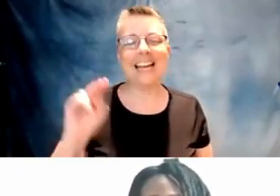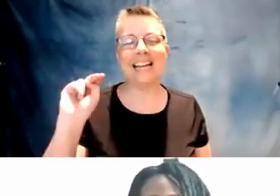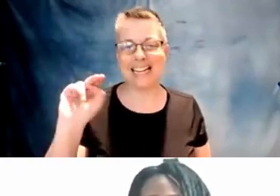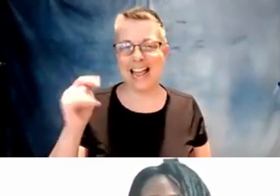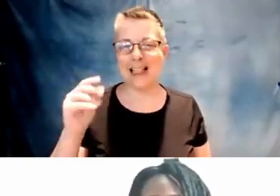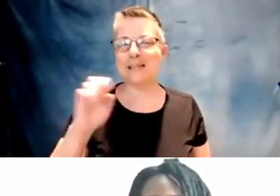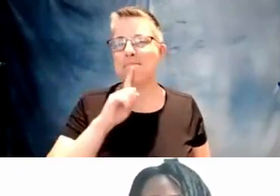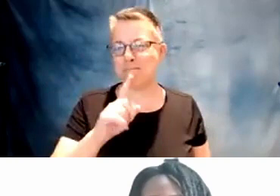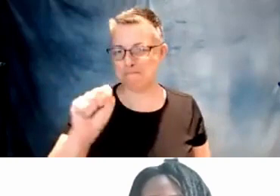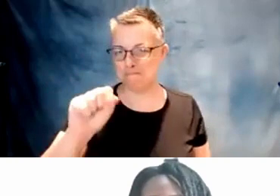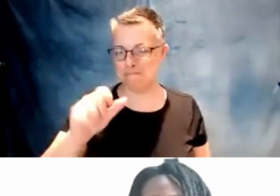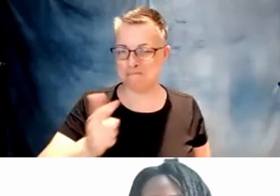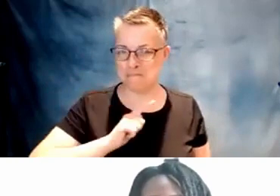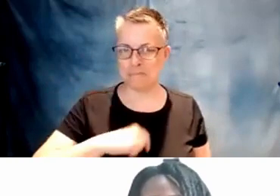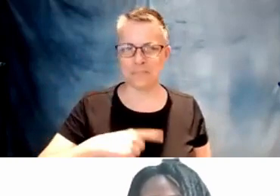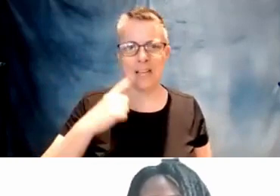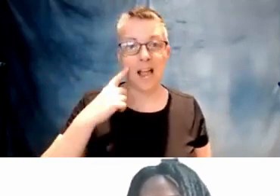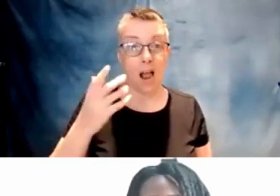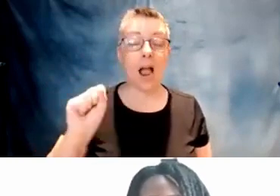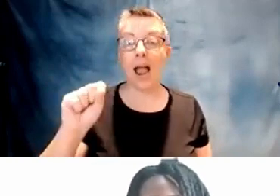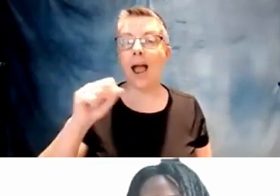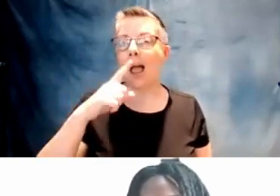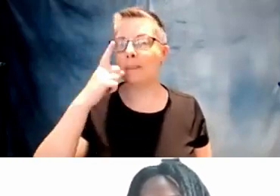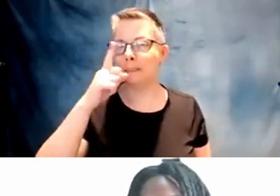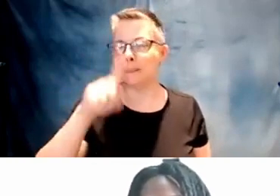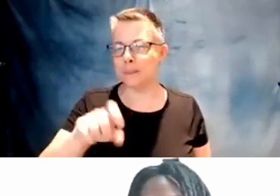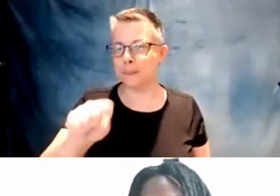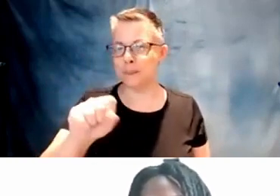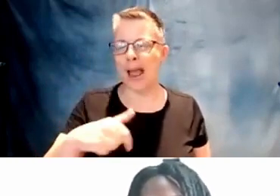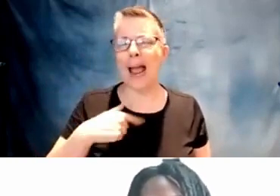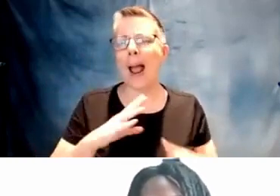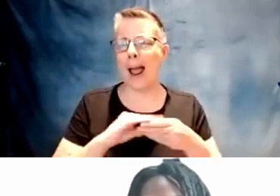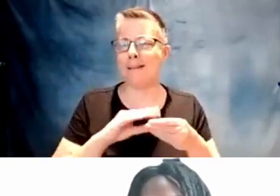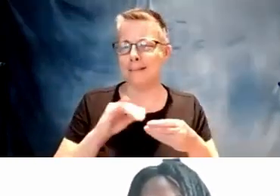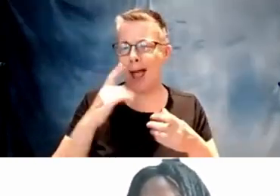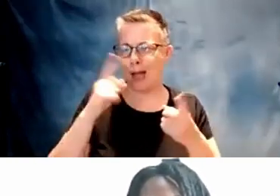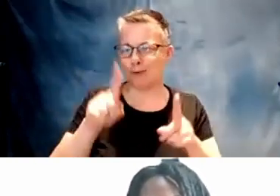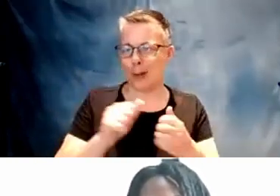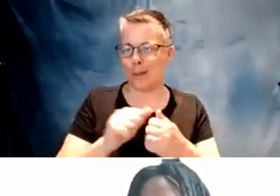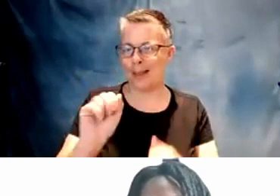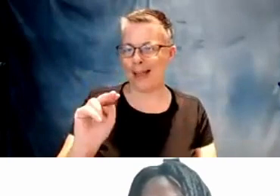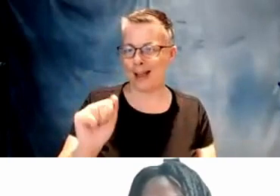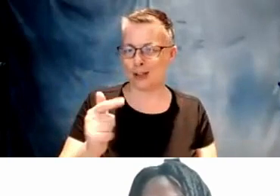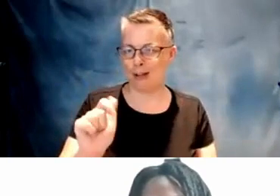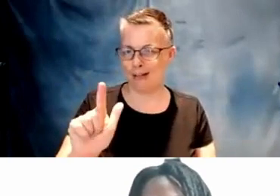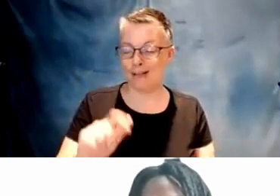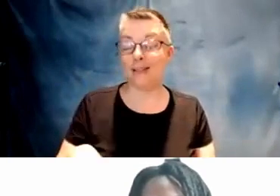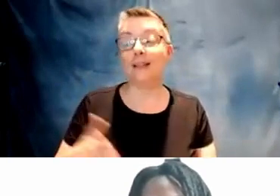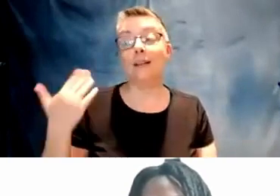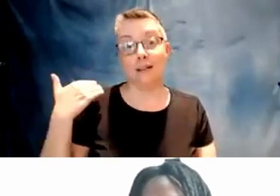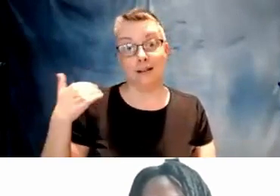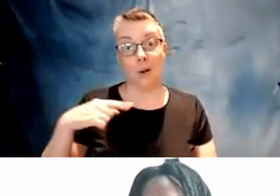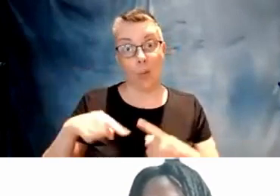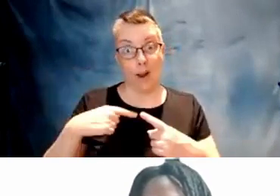Sure, I can go next. I completely agree with Angel. I was going to say something very similar as well. When I was still